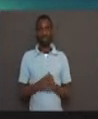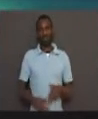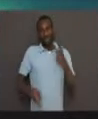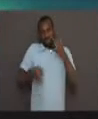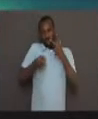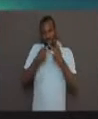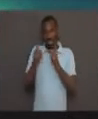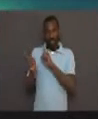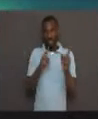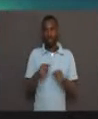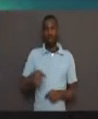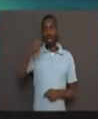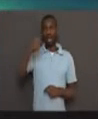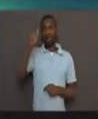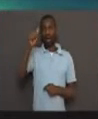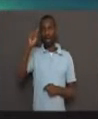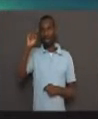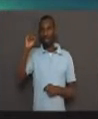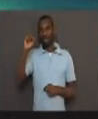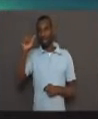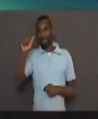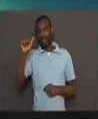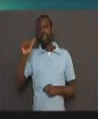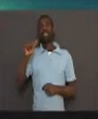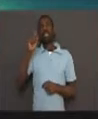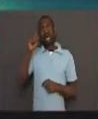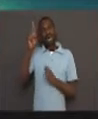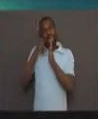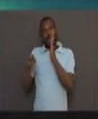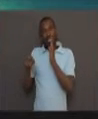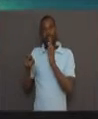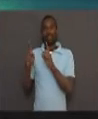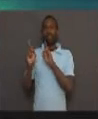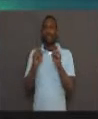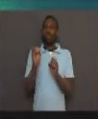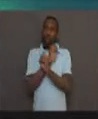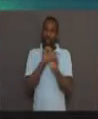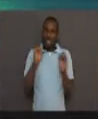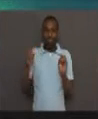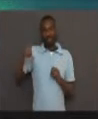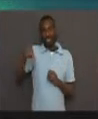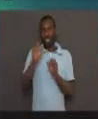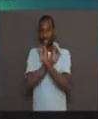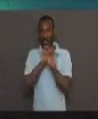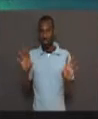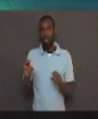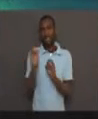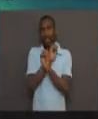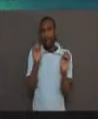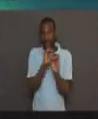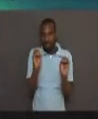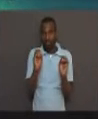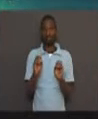A gamma ray has no charge and no mass. It is